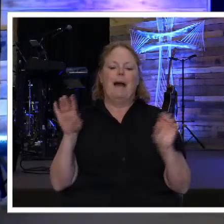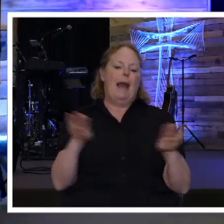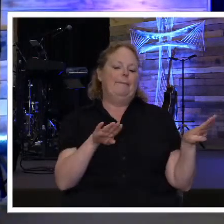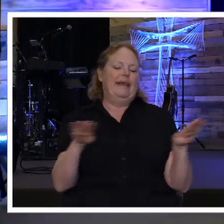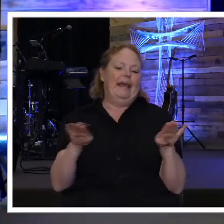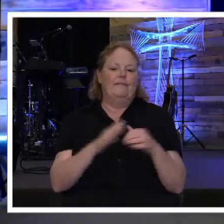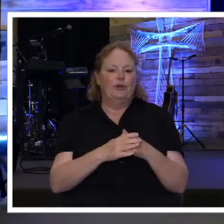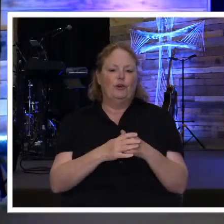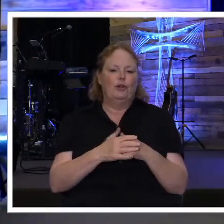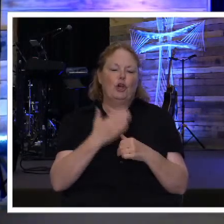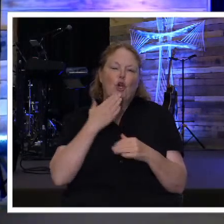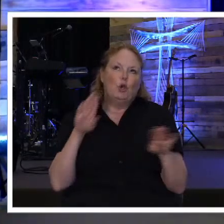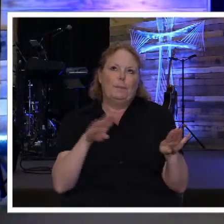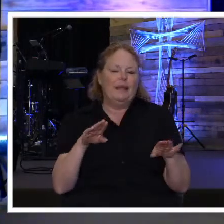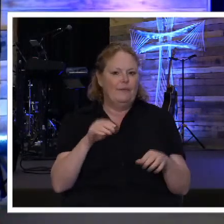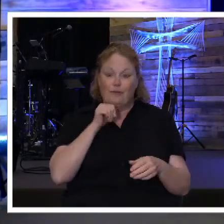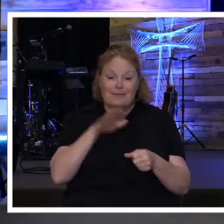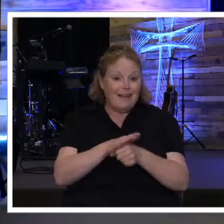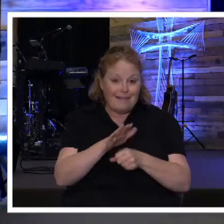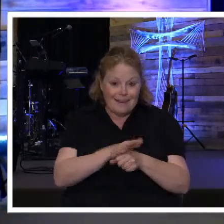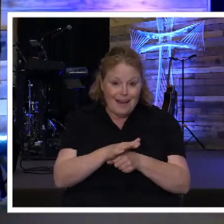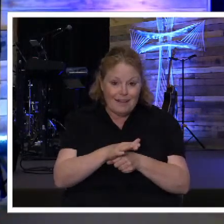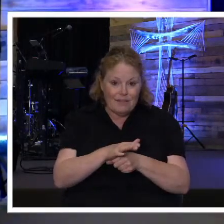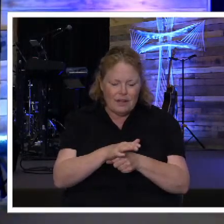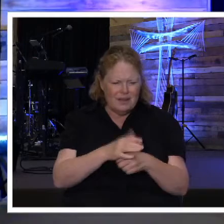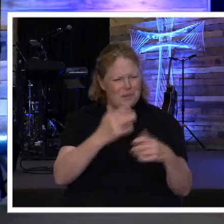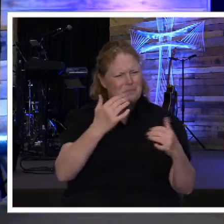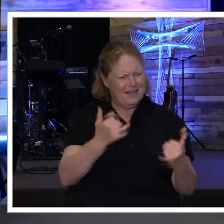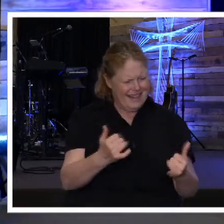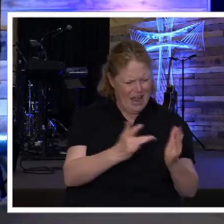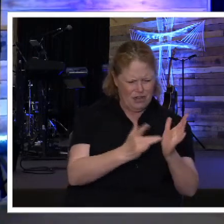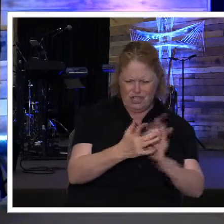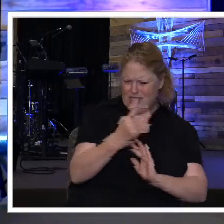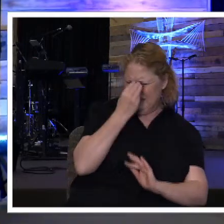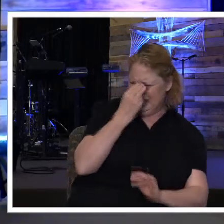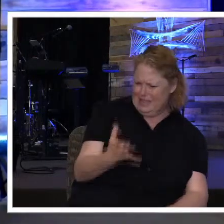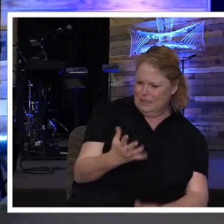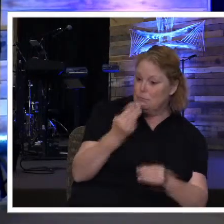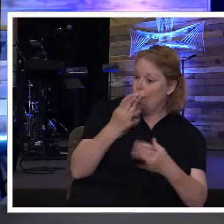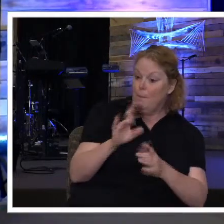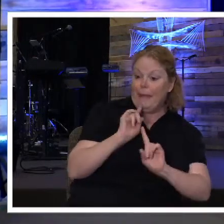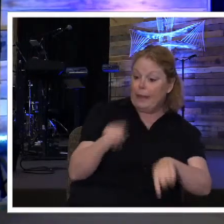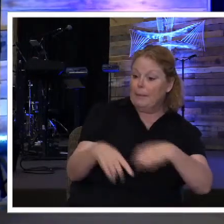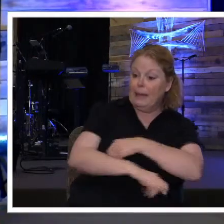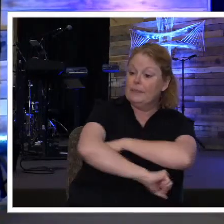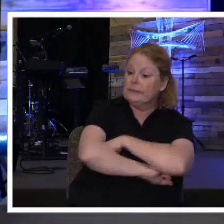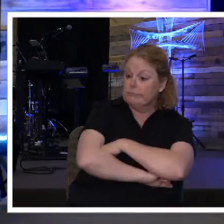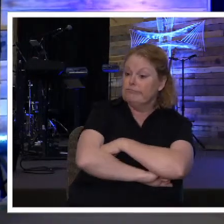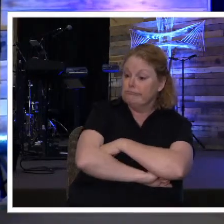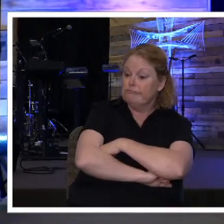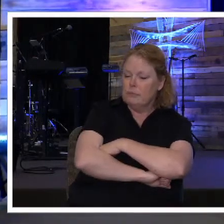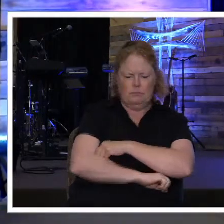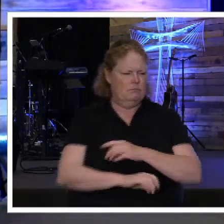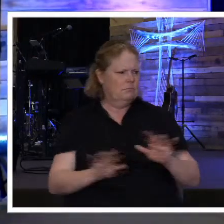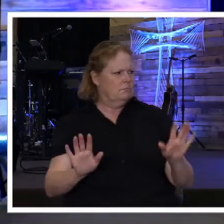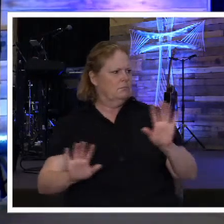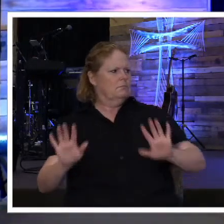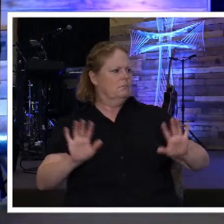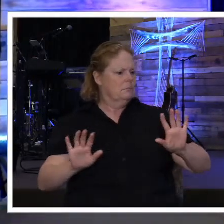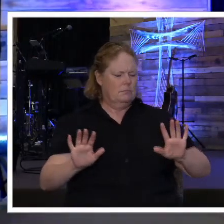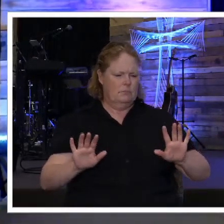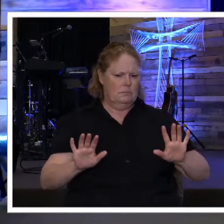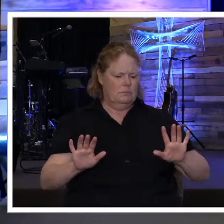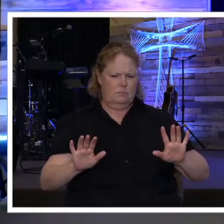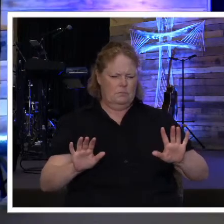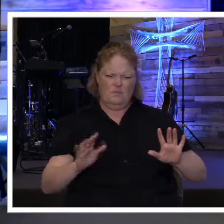by just your good behavior. So when he tells this rich young ruler, obey the commandments, we look at that and go, how